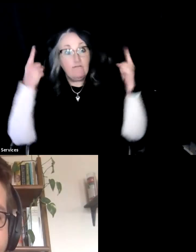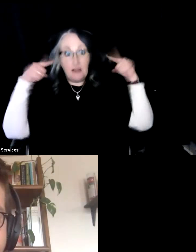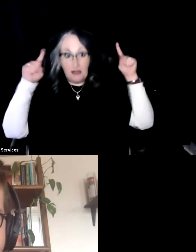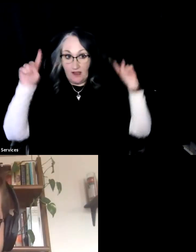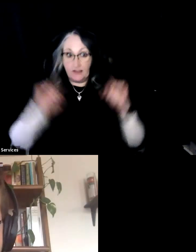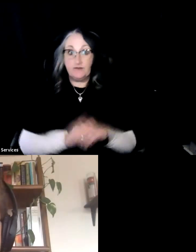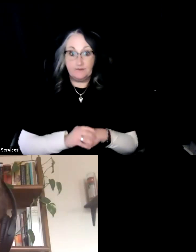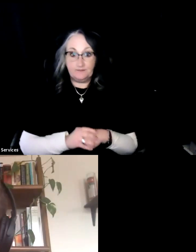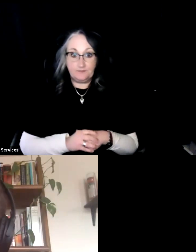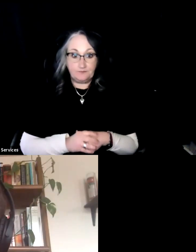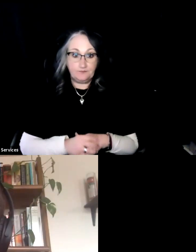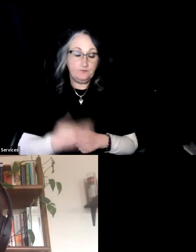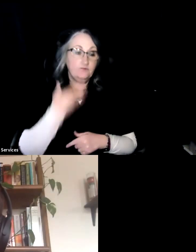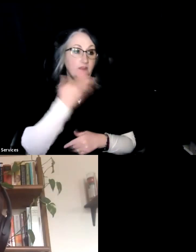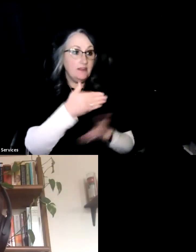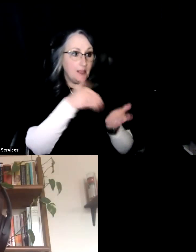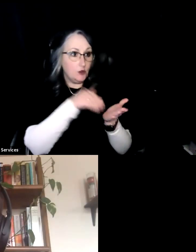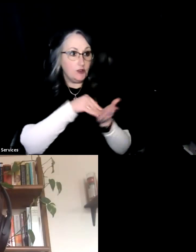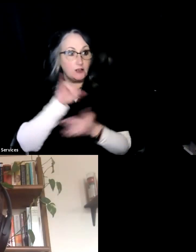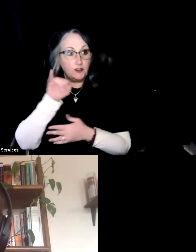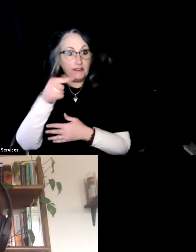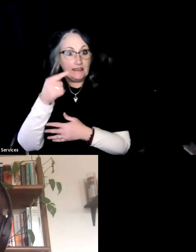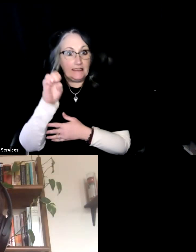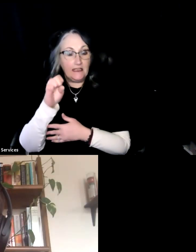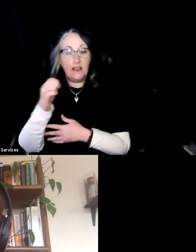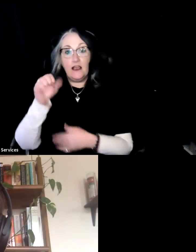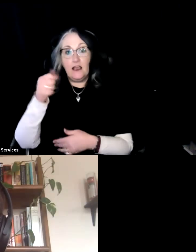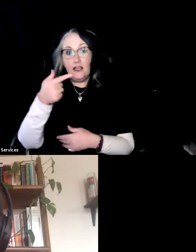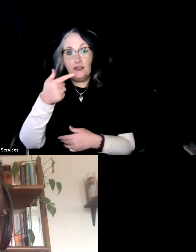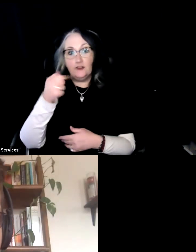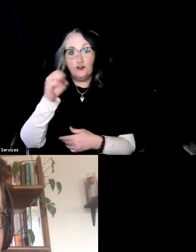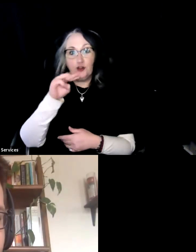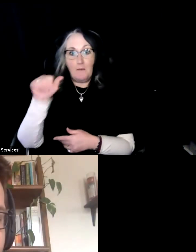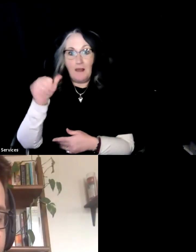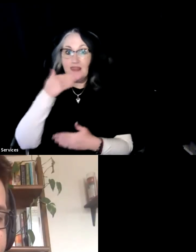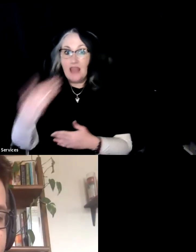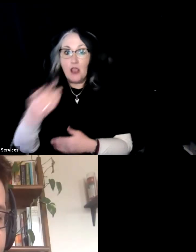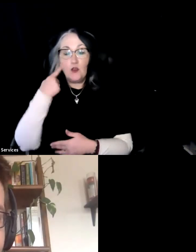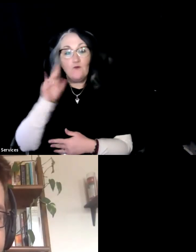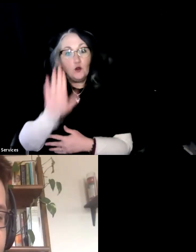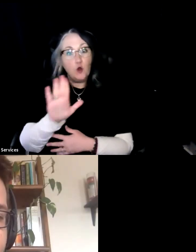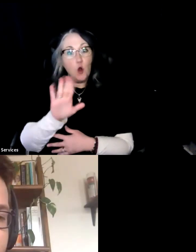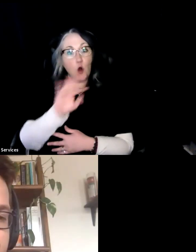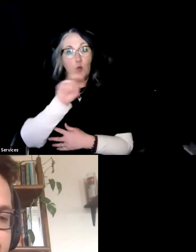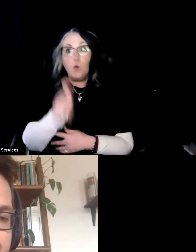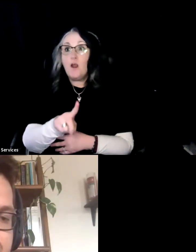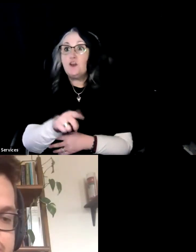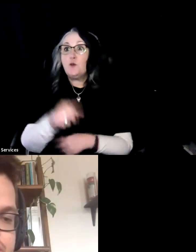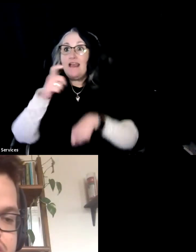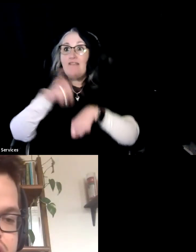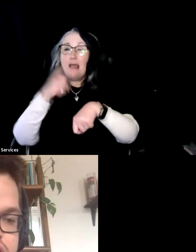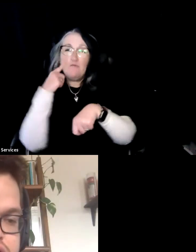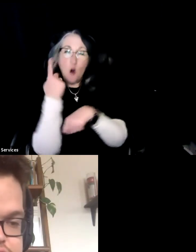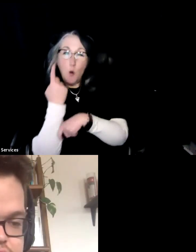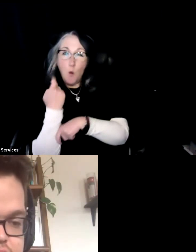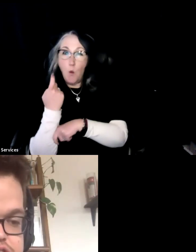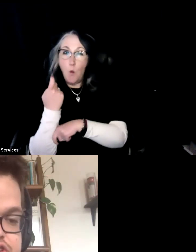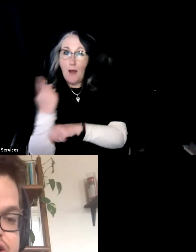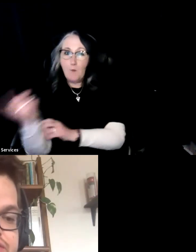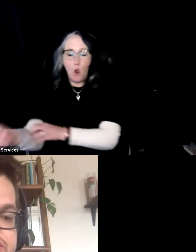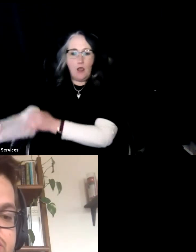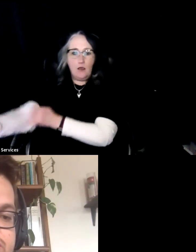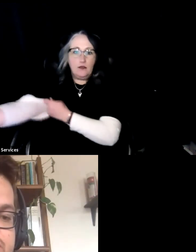Okay. Thank you. Thank you, Dr. Ige. Gemma, thank you for your question. Okay, we have time for just one more. Next in